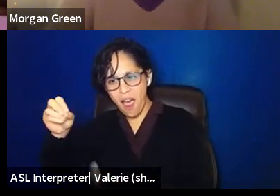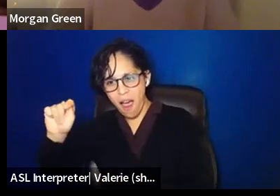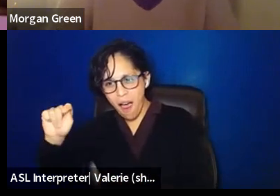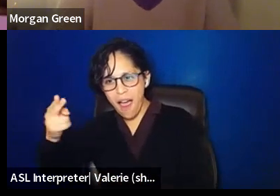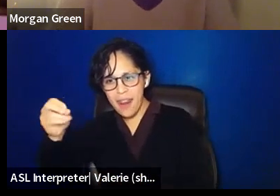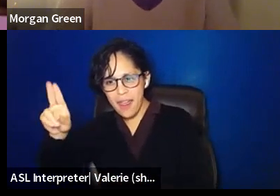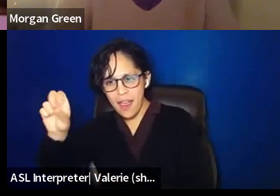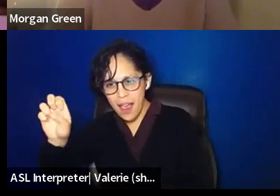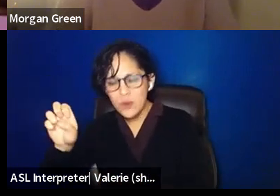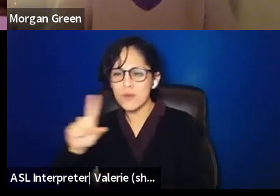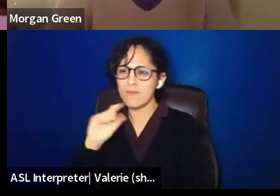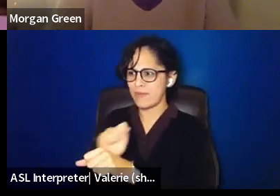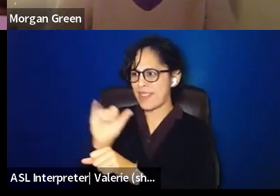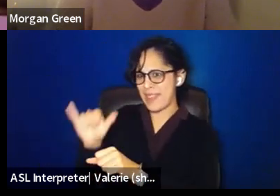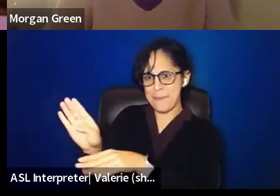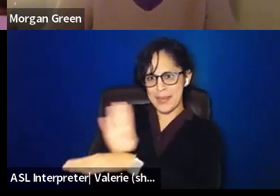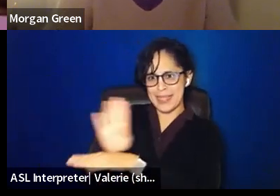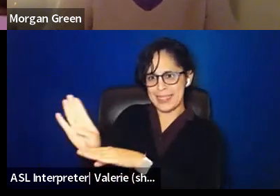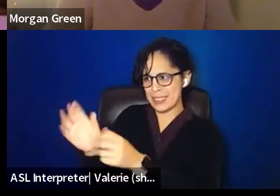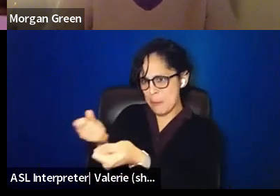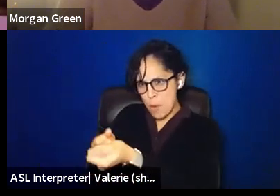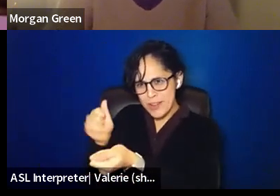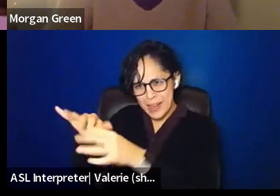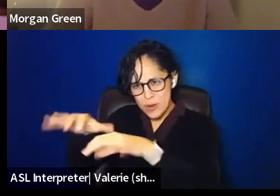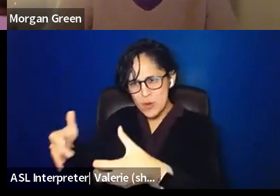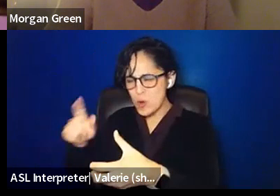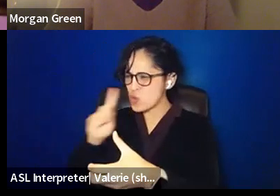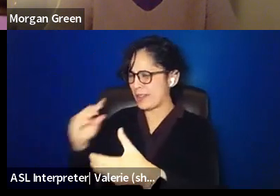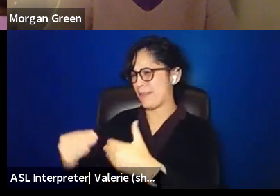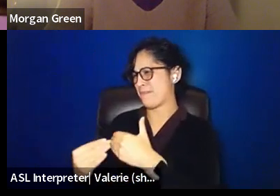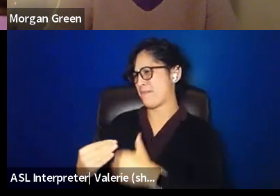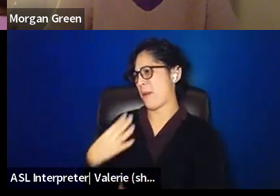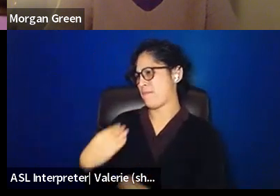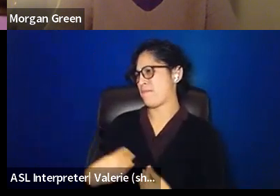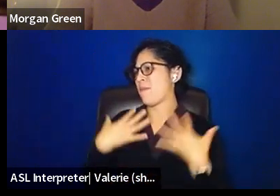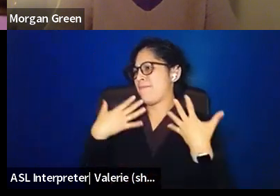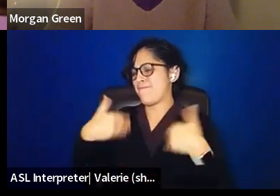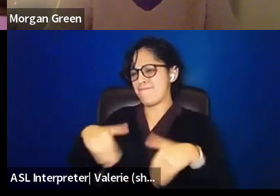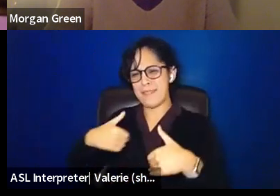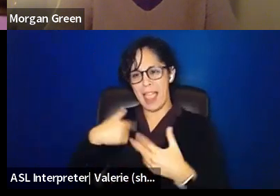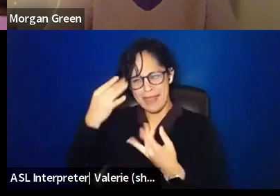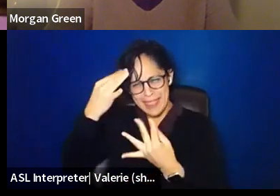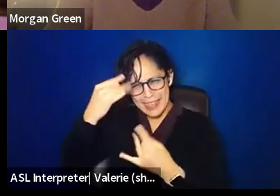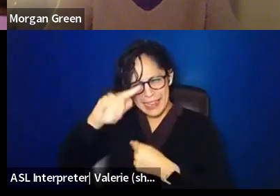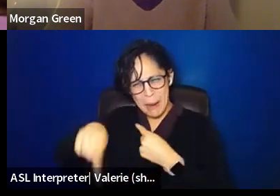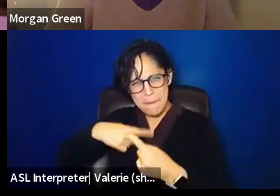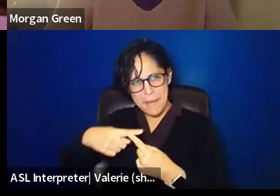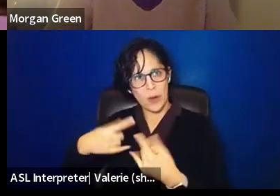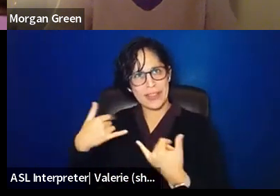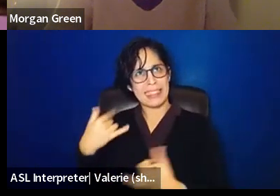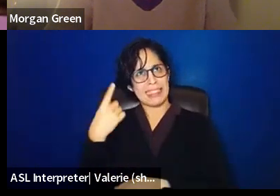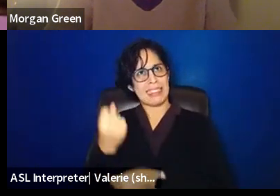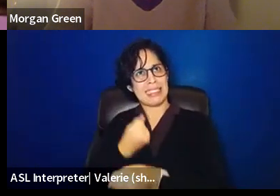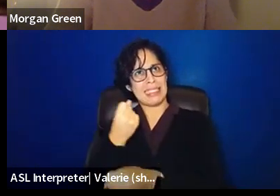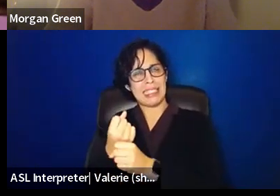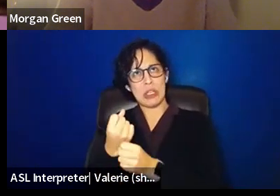has supported that group has been incredibly inspiring and something that I've been thinking a lot about over the last year or so as we look